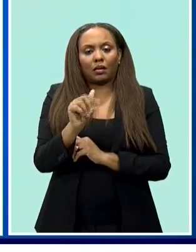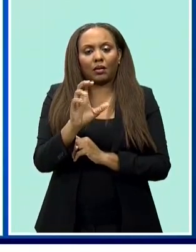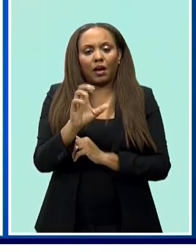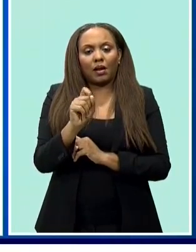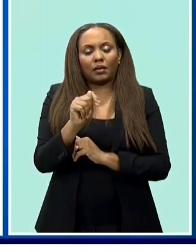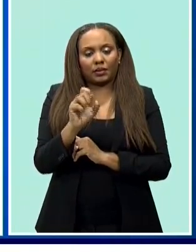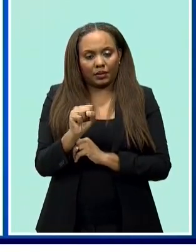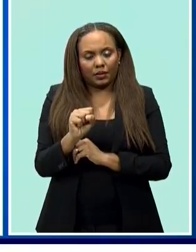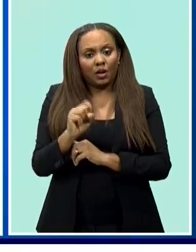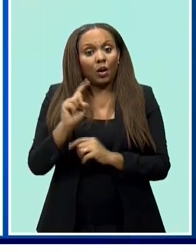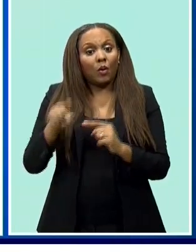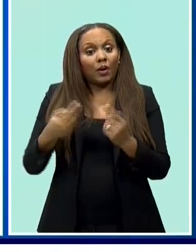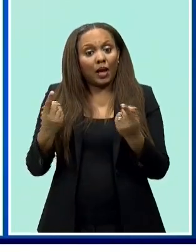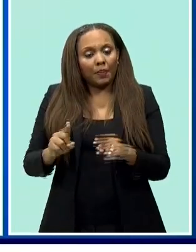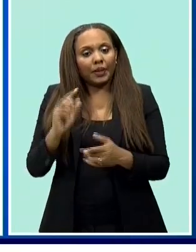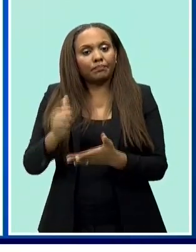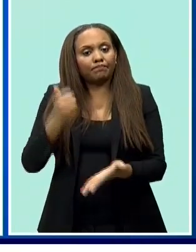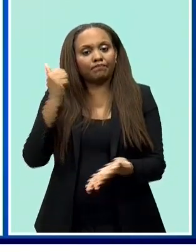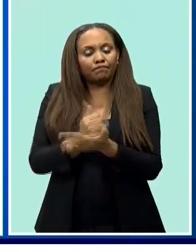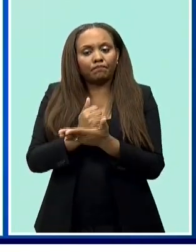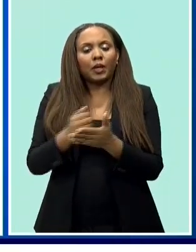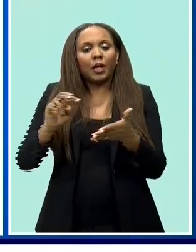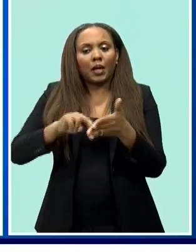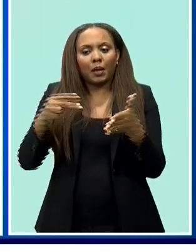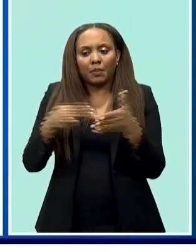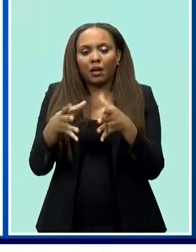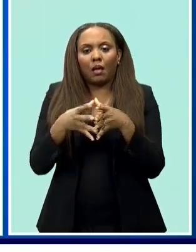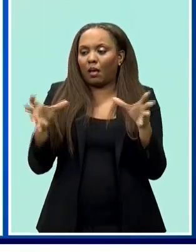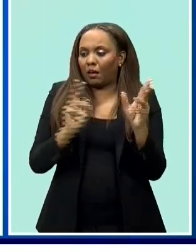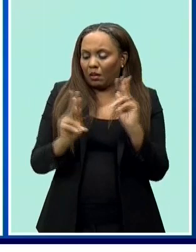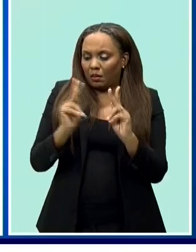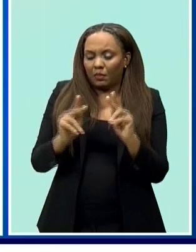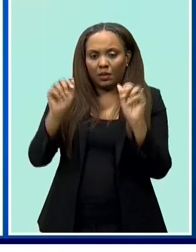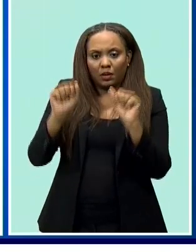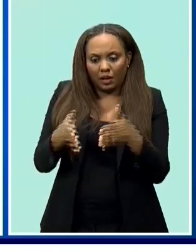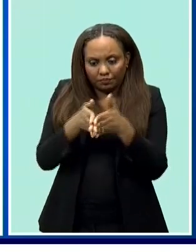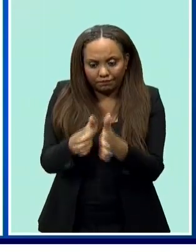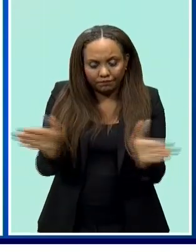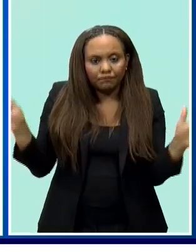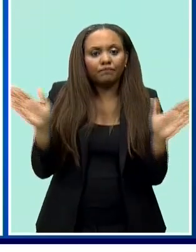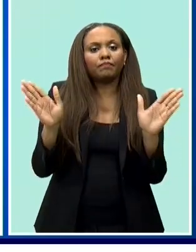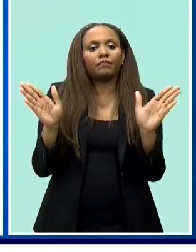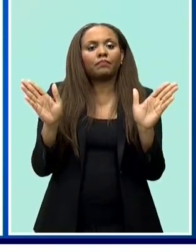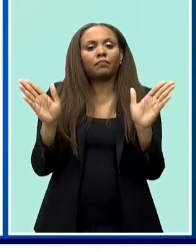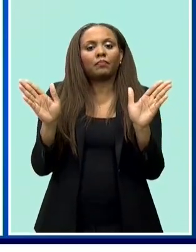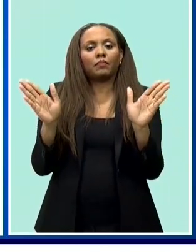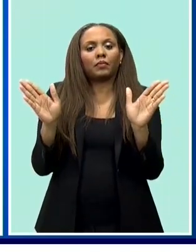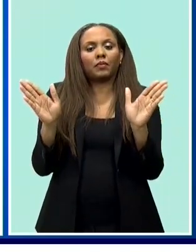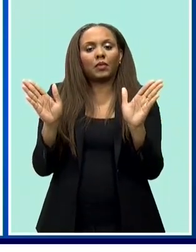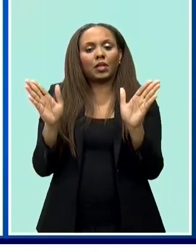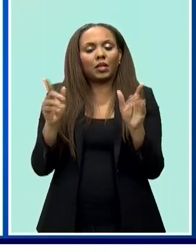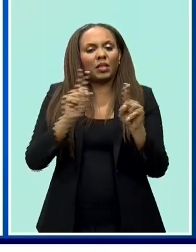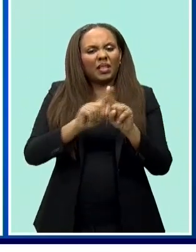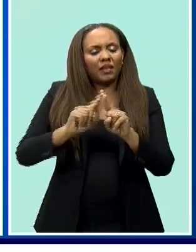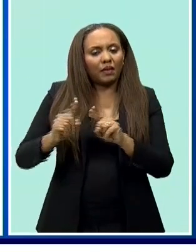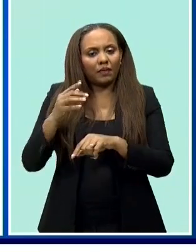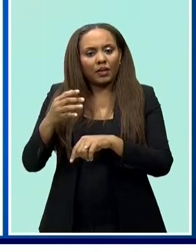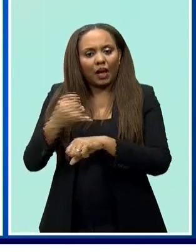will open up a significant market for our private sector expansion within member